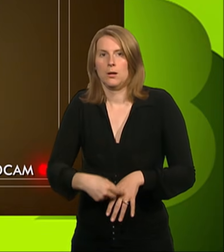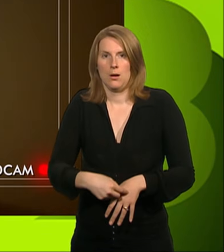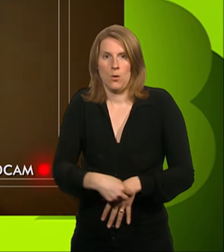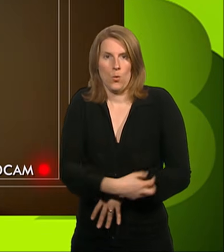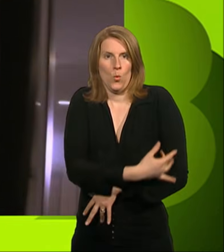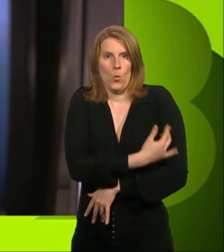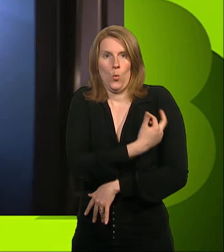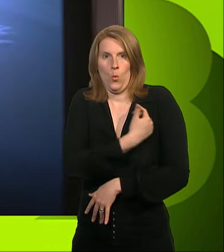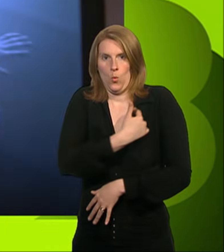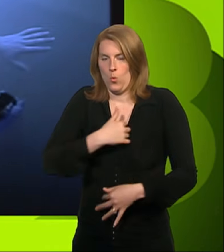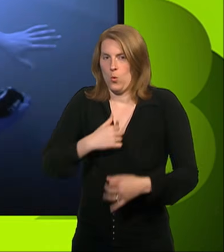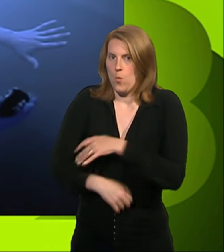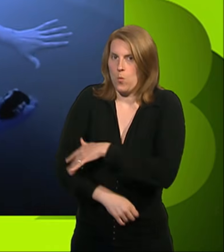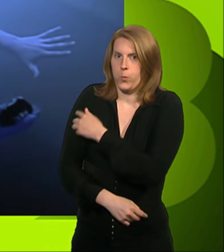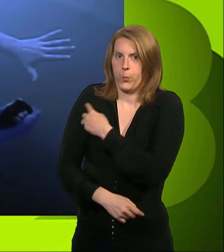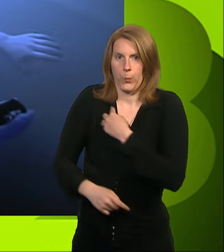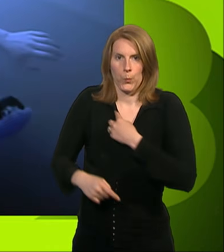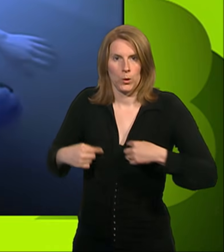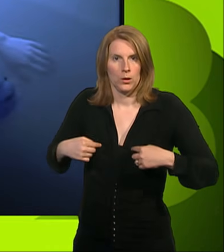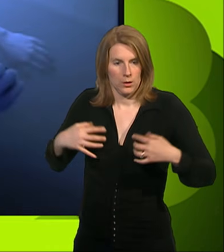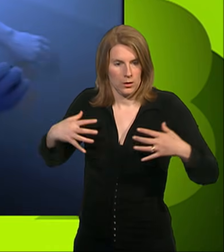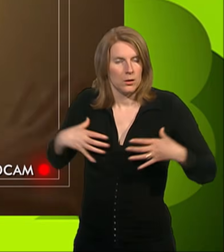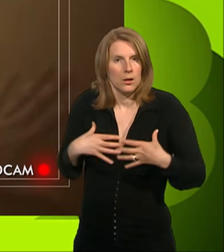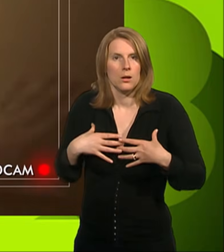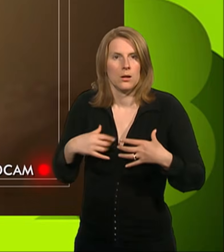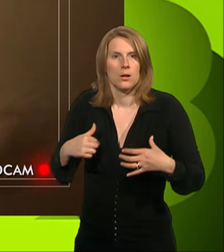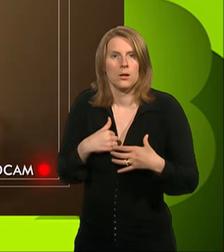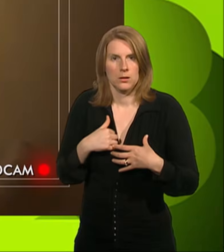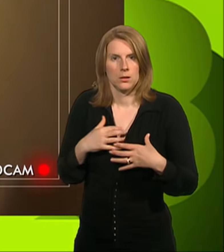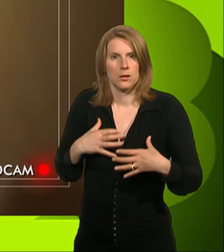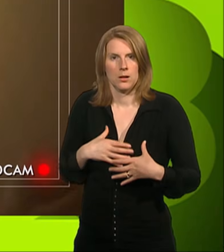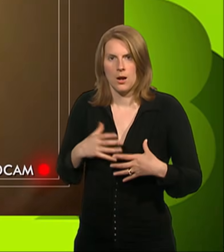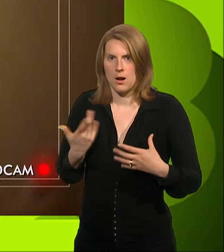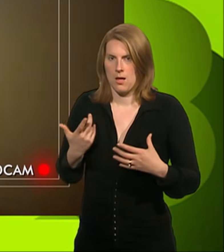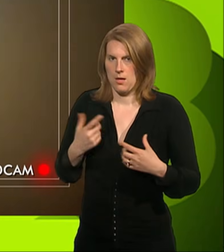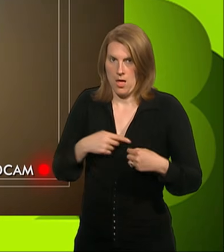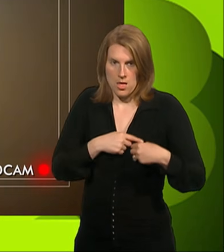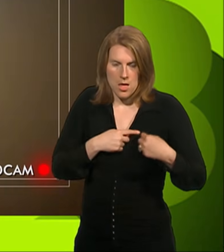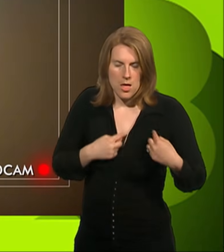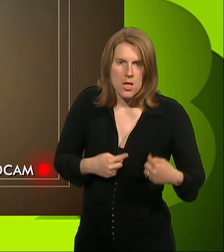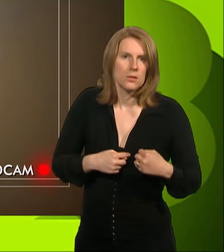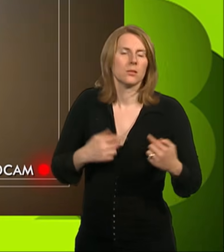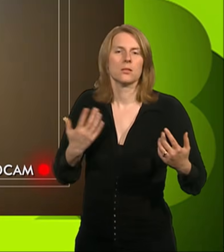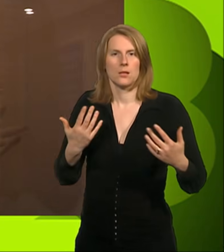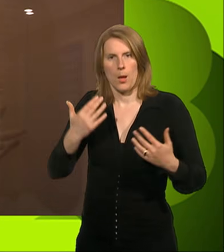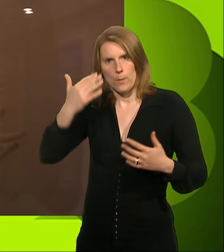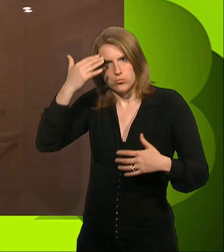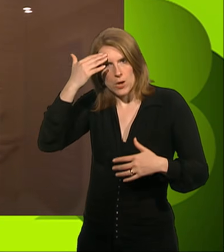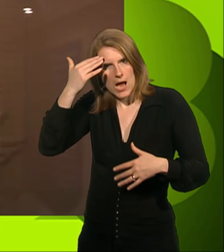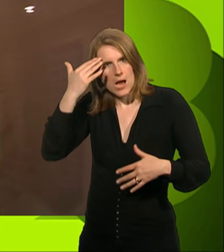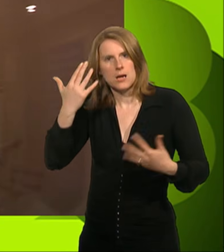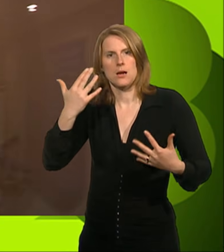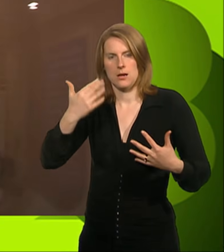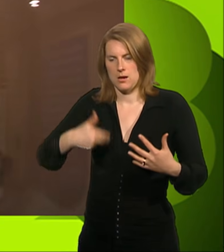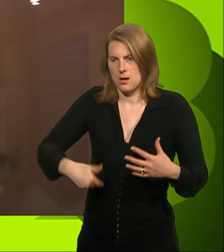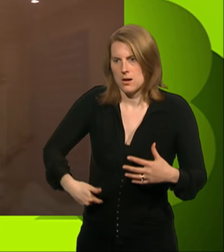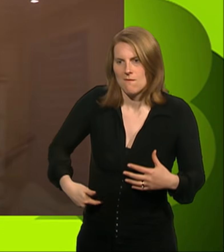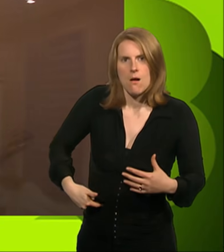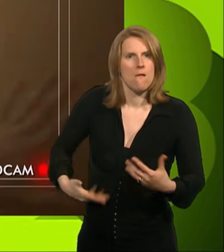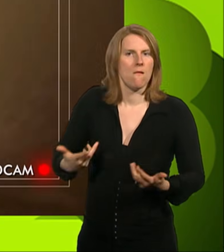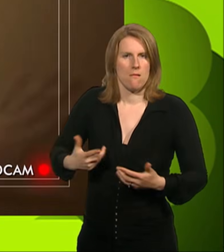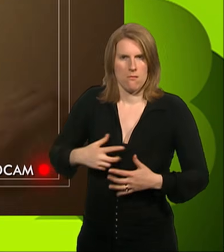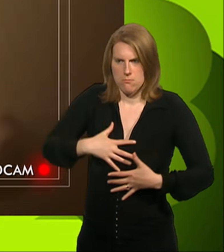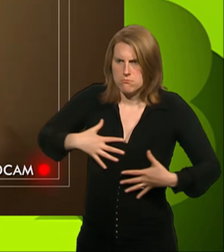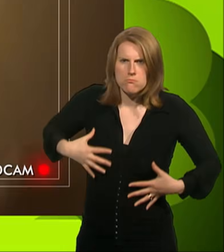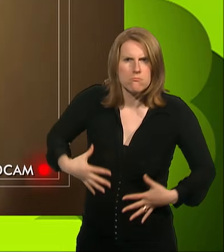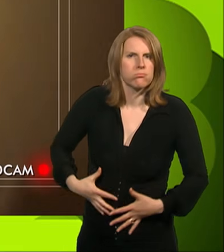the blood away from the parts of my body it can do without, like my fingers and toes, and putting it into the center of my body to keep vital organs like my heart